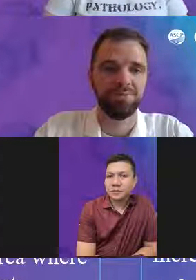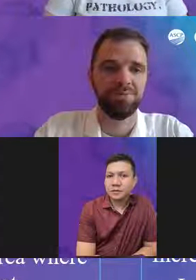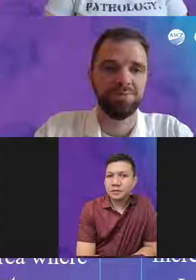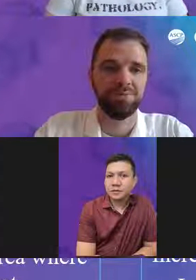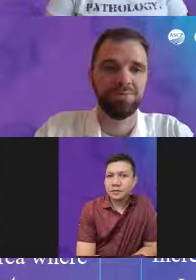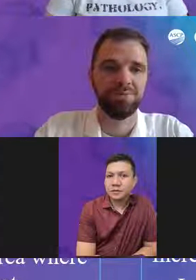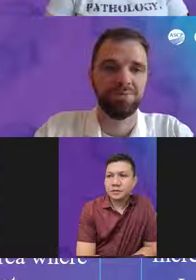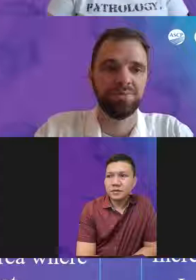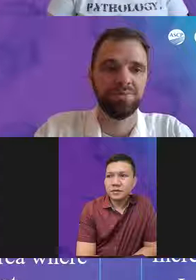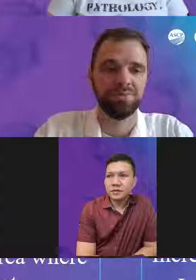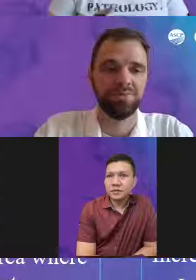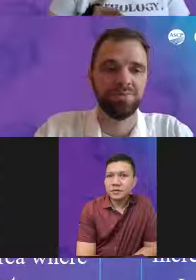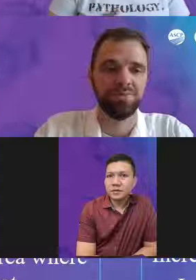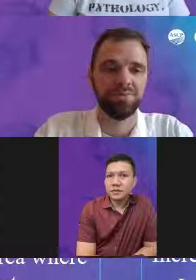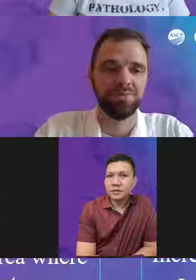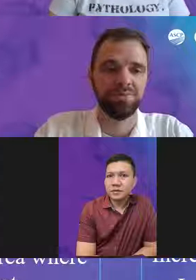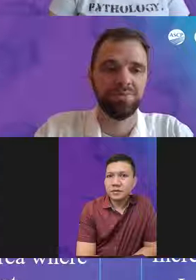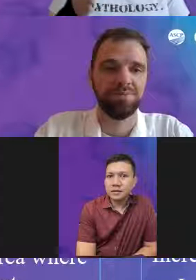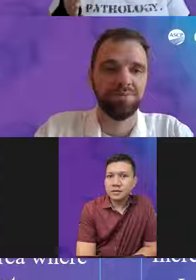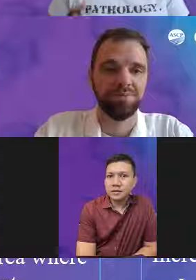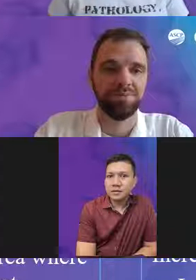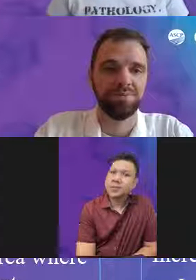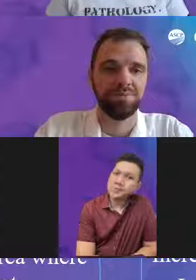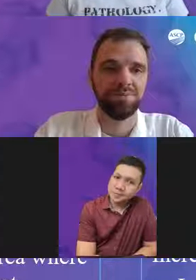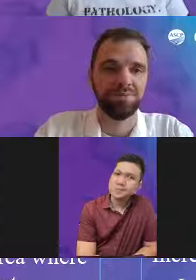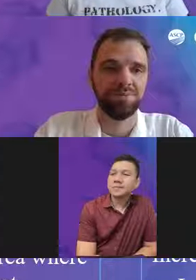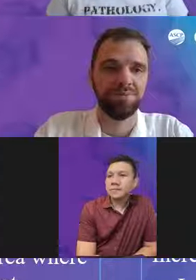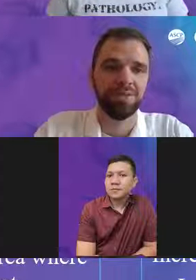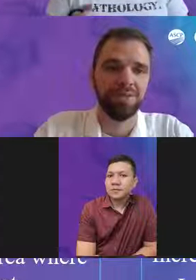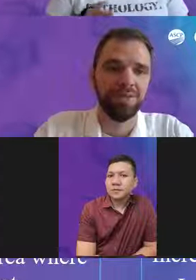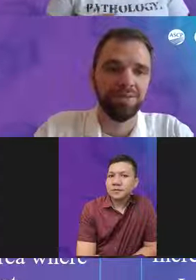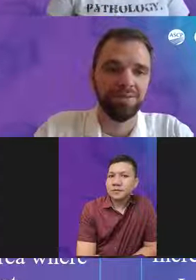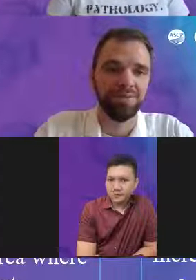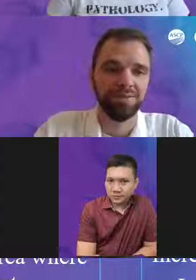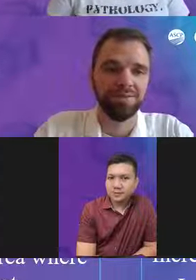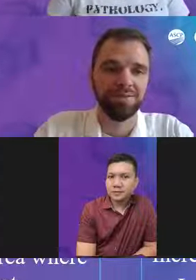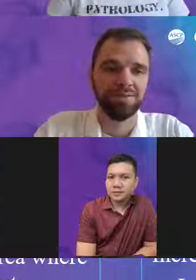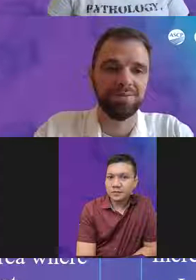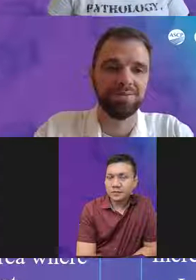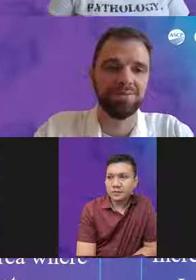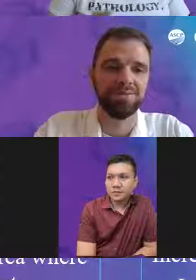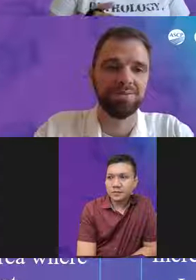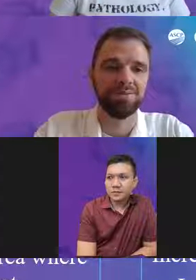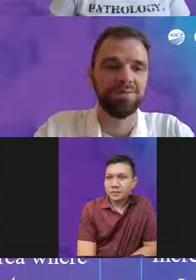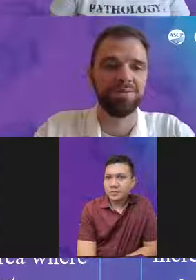not understand the difference between a nurse and a laboratorian. They don't understand the difference between a nurse